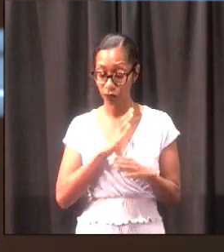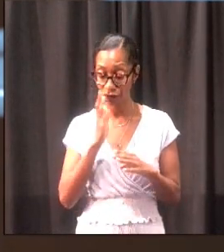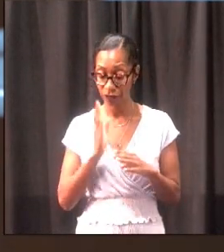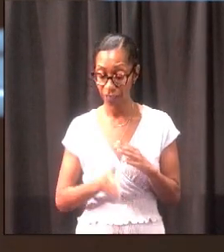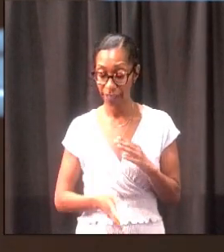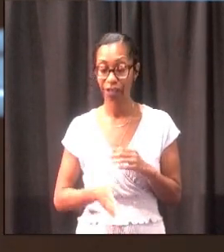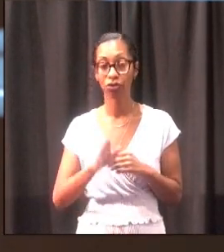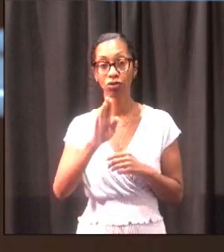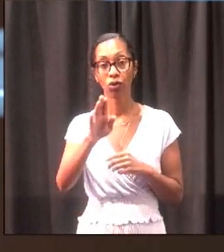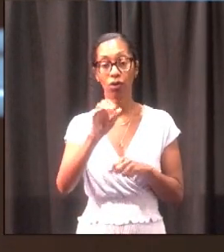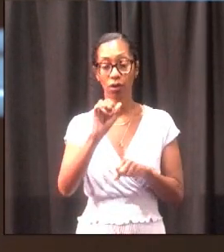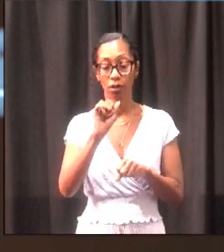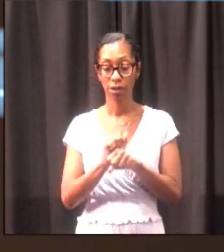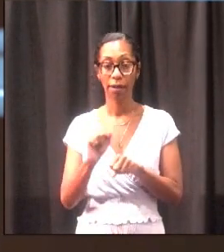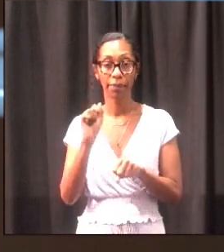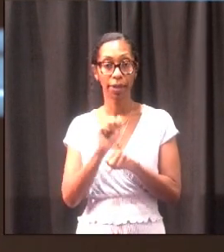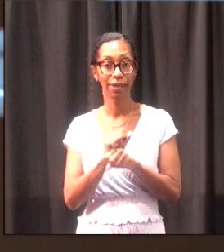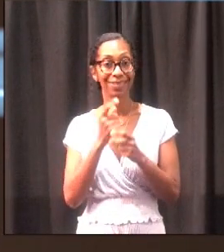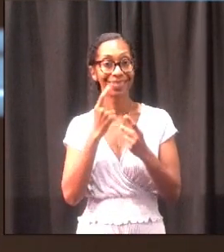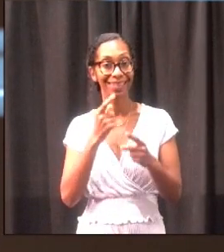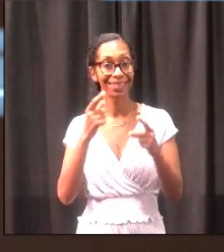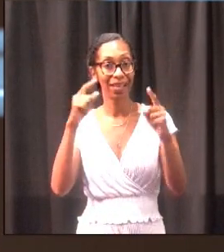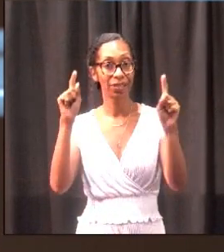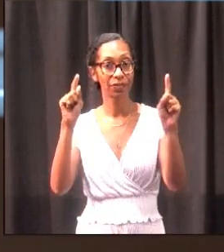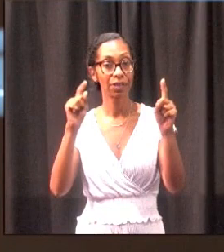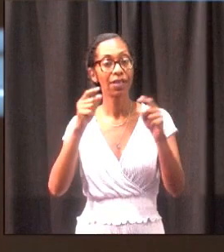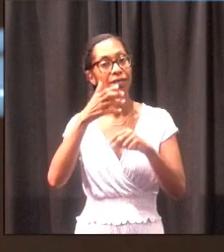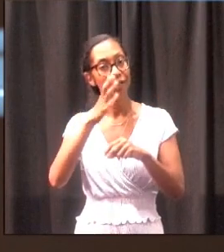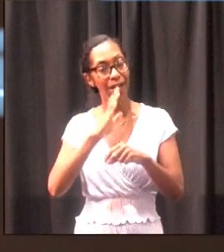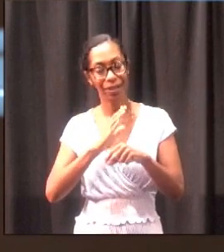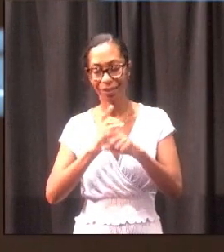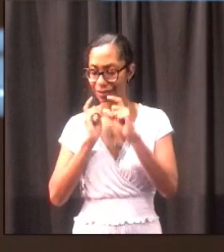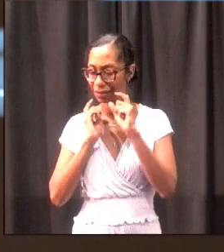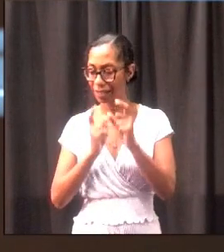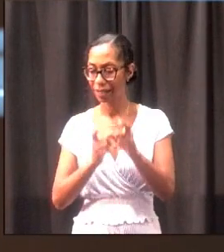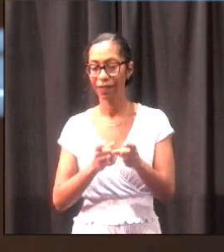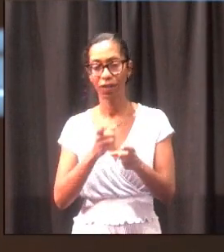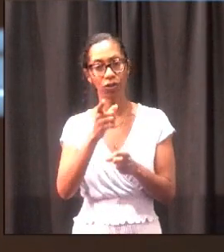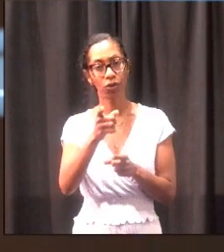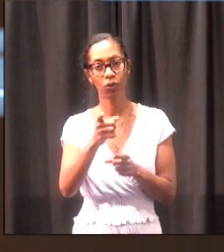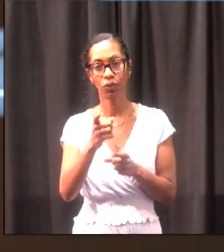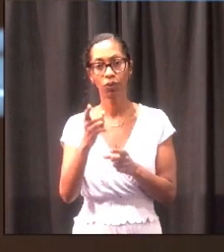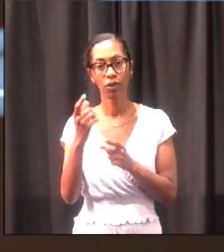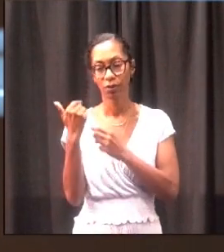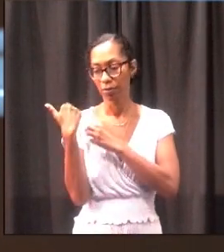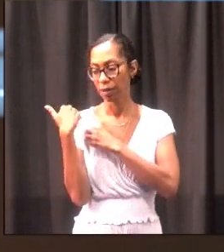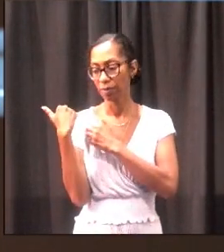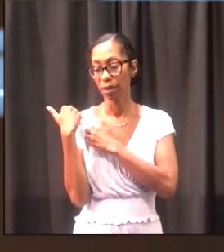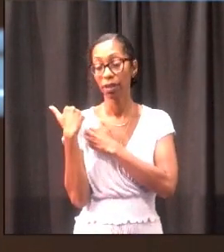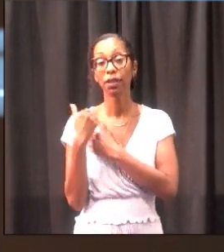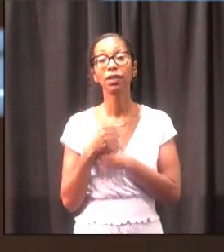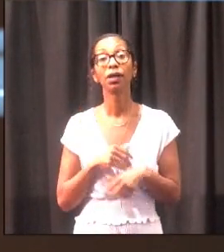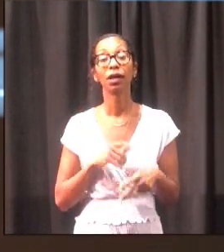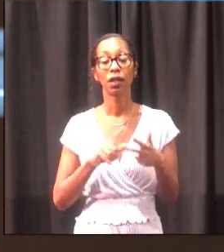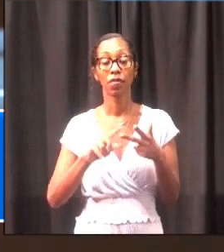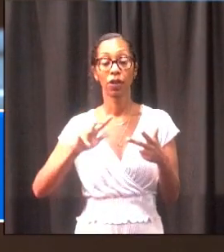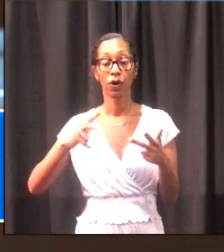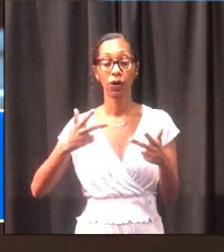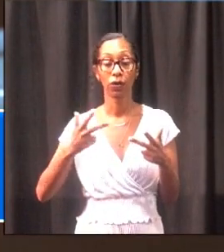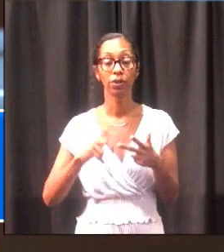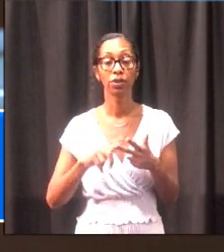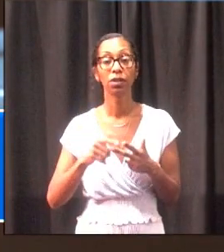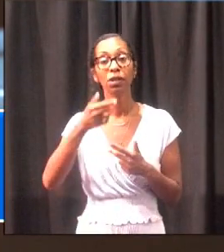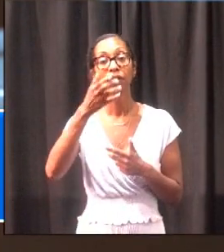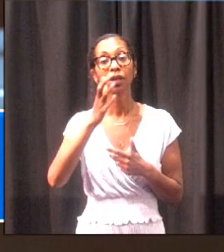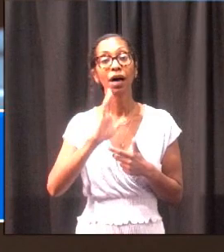assignment successfully that God has placed on each of our lives. Then thirdly, God is